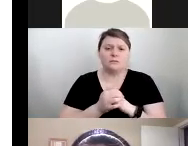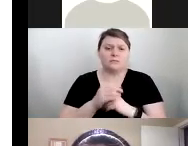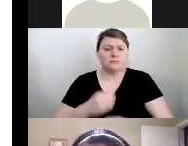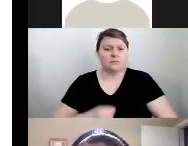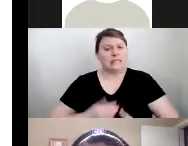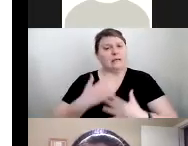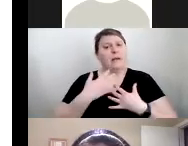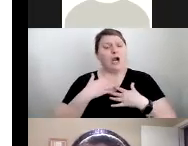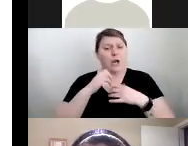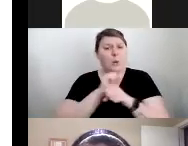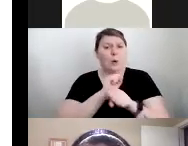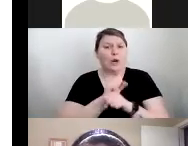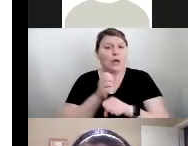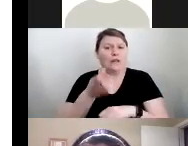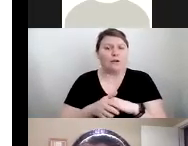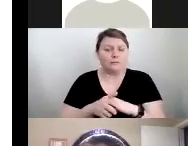work is being done.